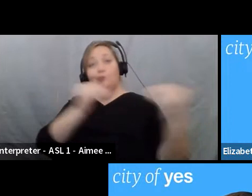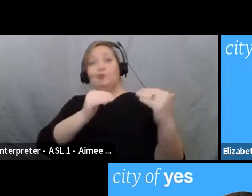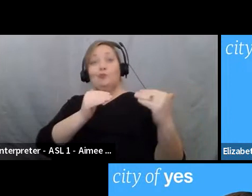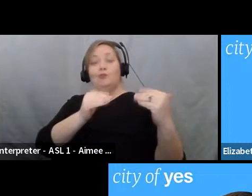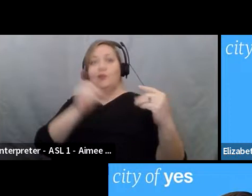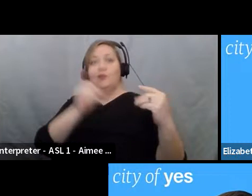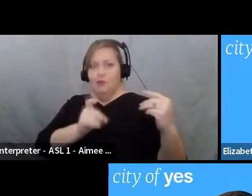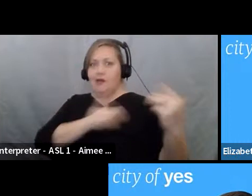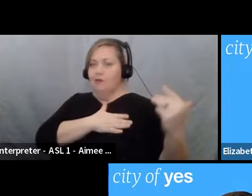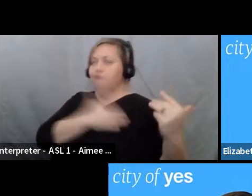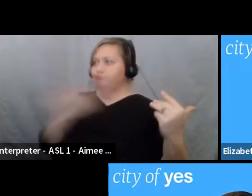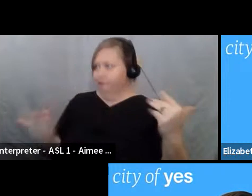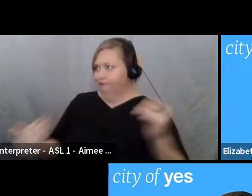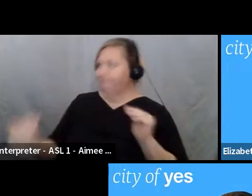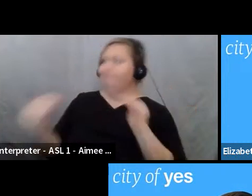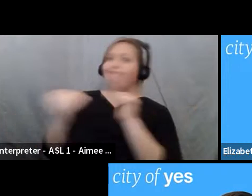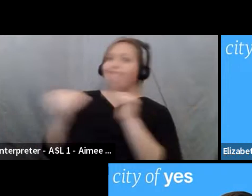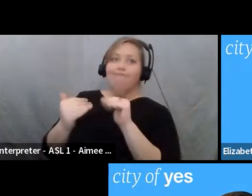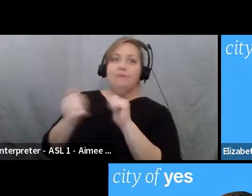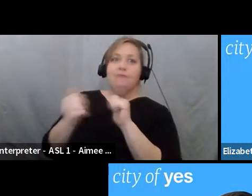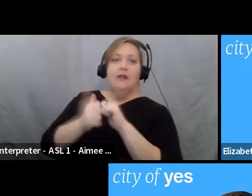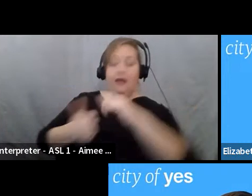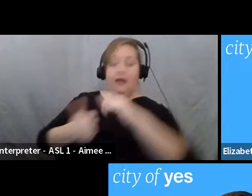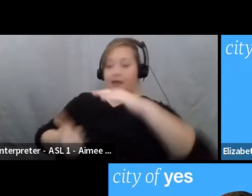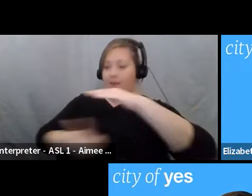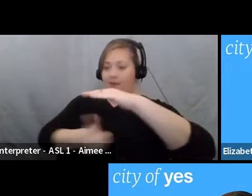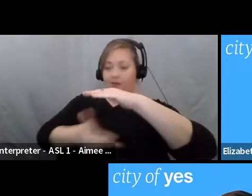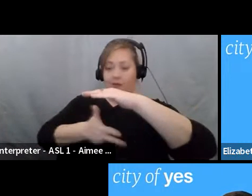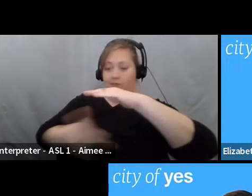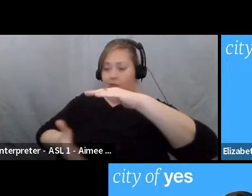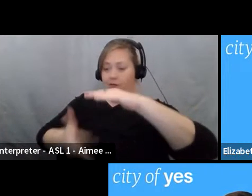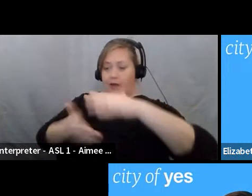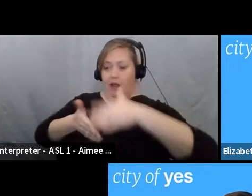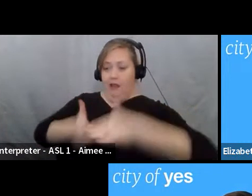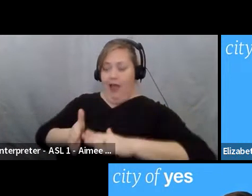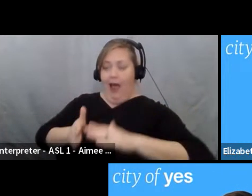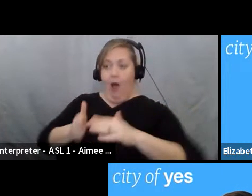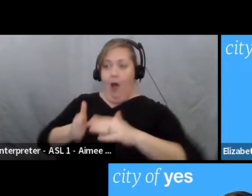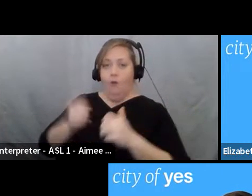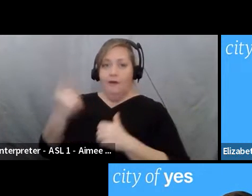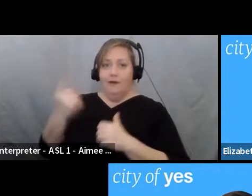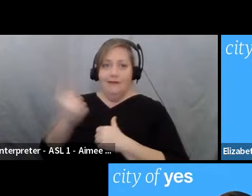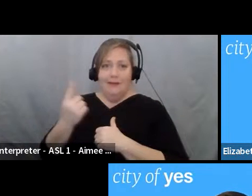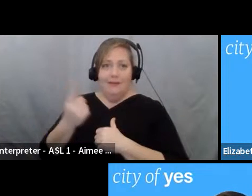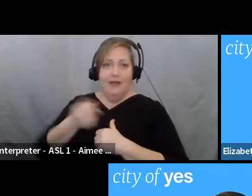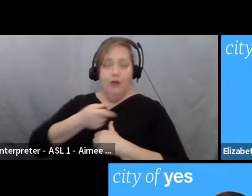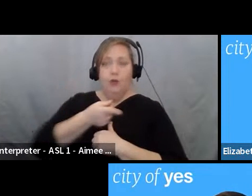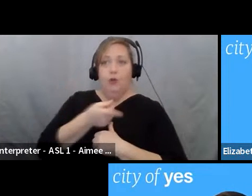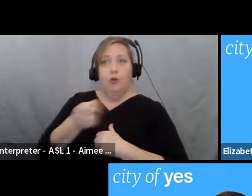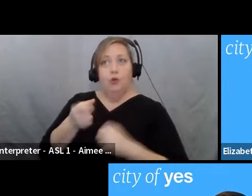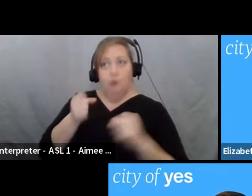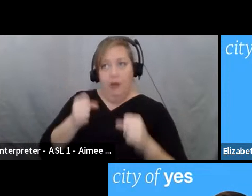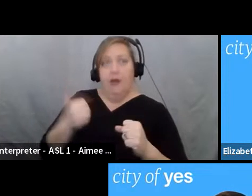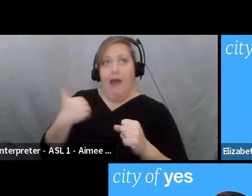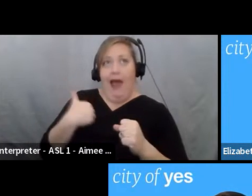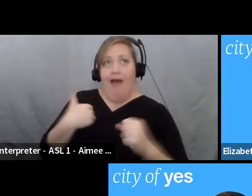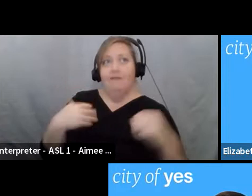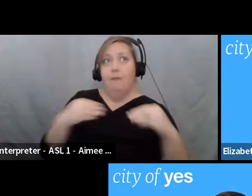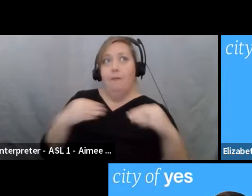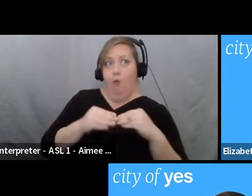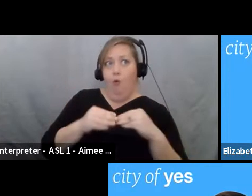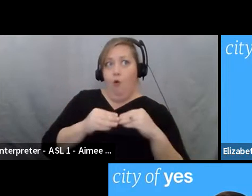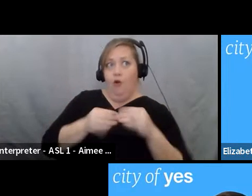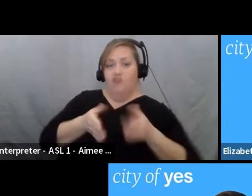the buildings or in the basements of the building or something of that nature, and then you can have more of the